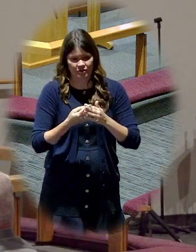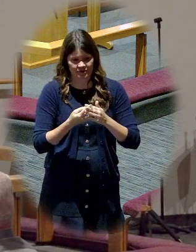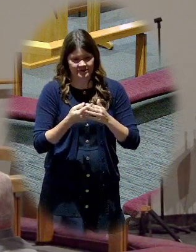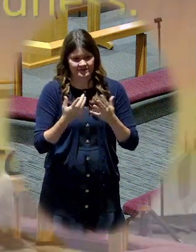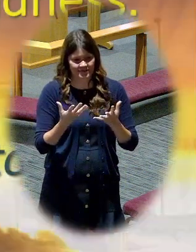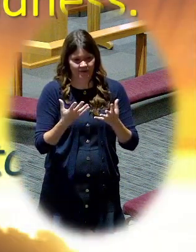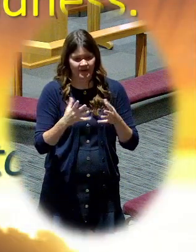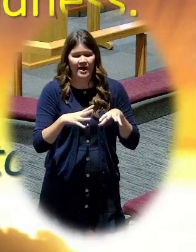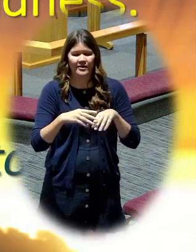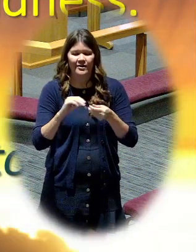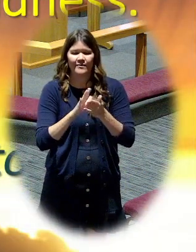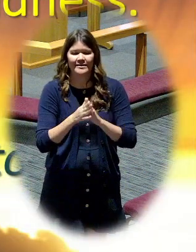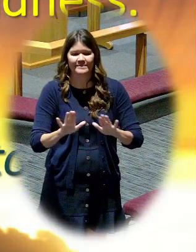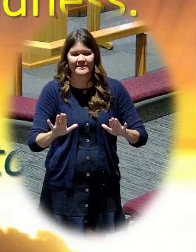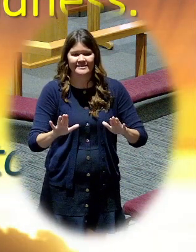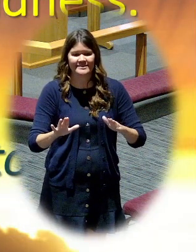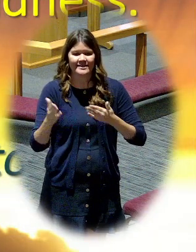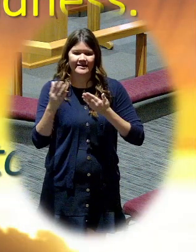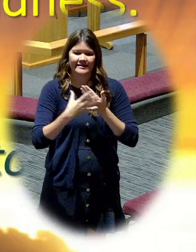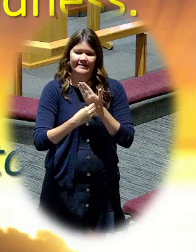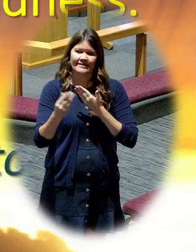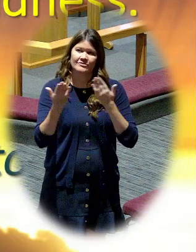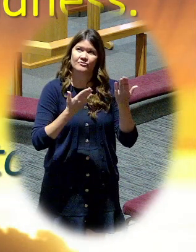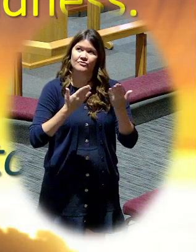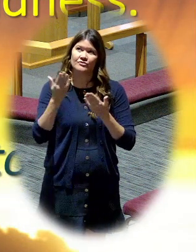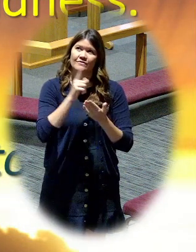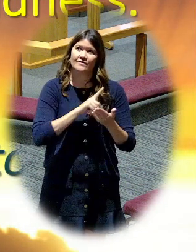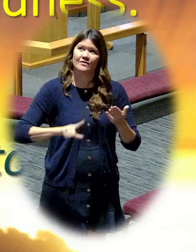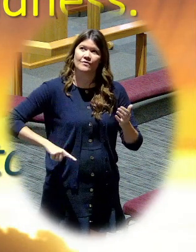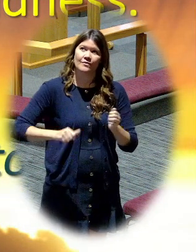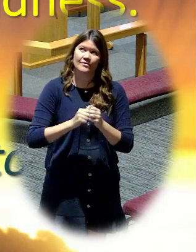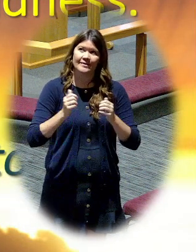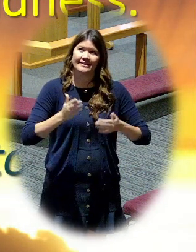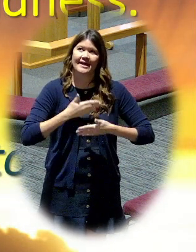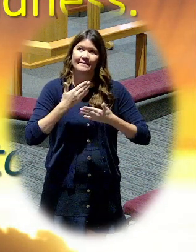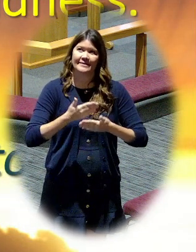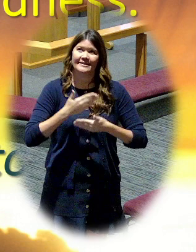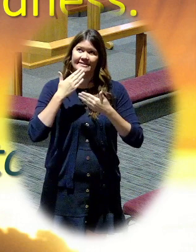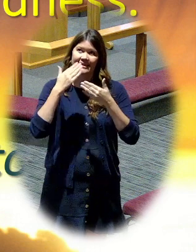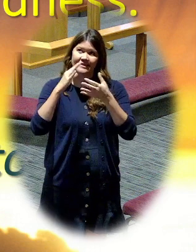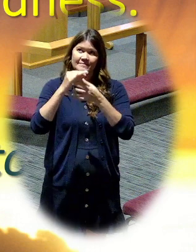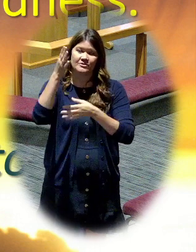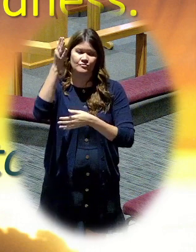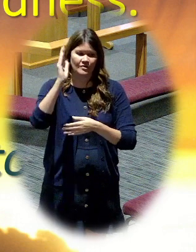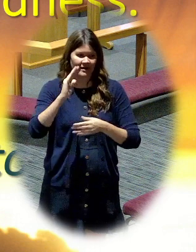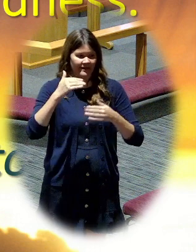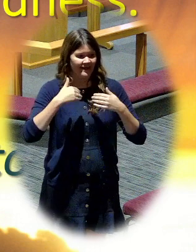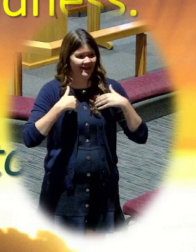peace. Serve the Lord with gladness. Thanks be to God. Have a great week in Christ.